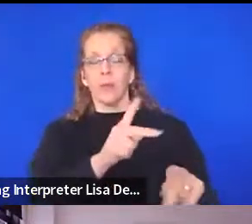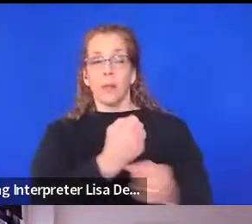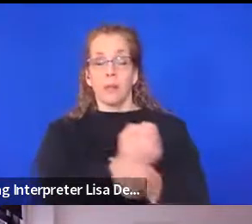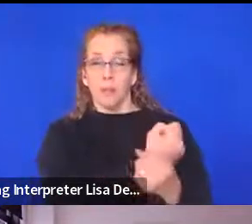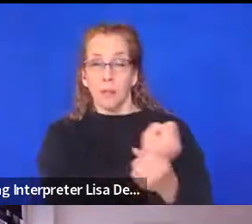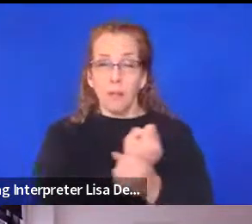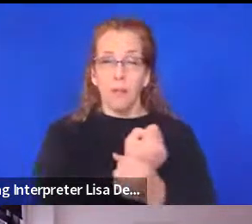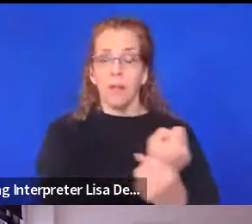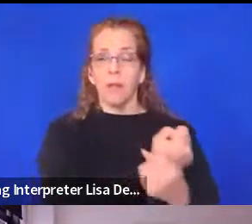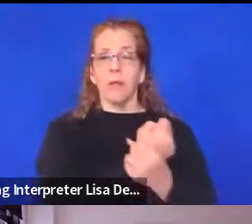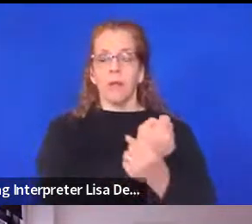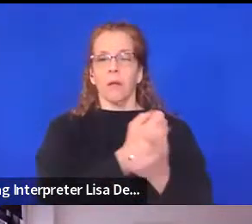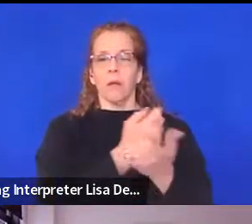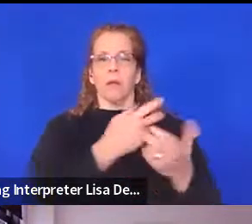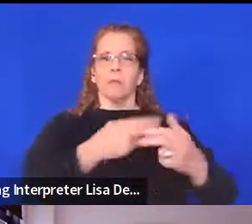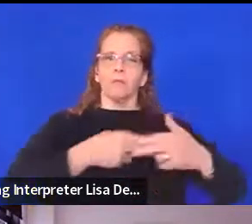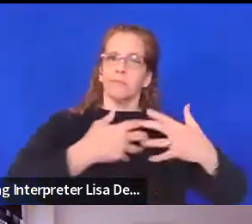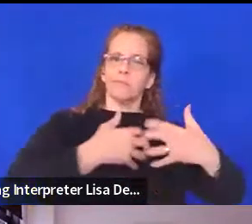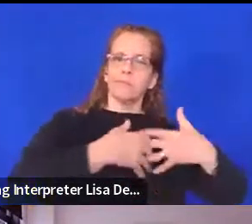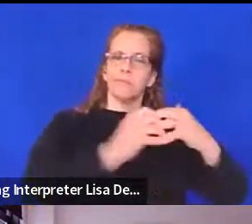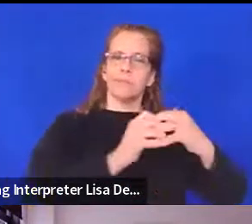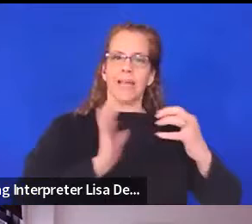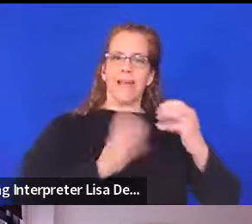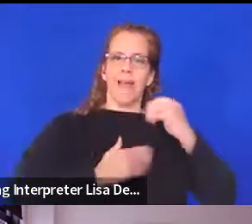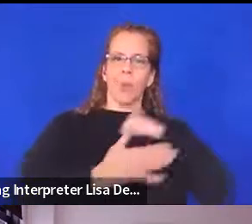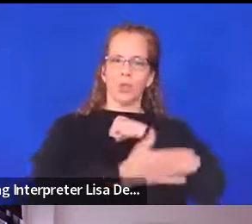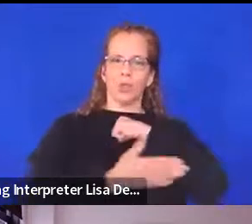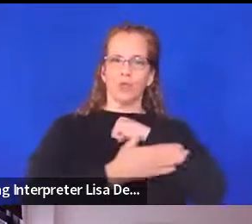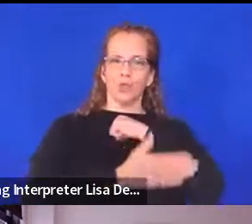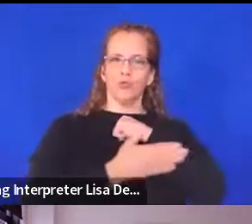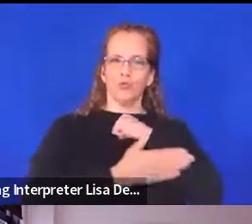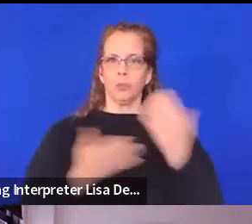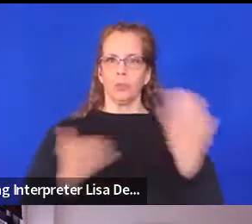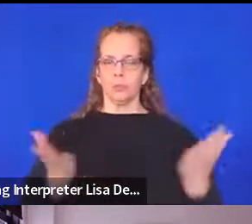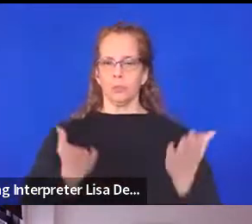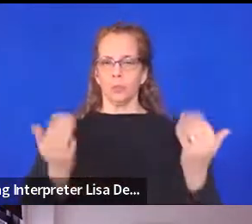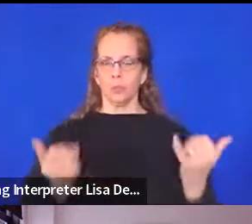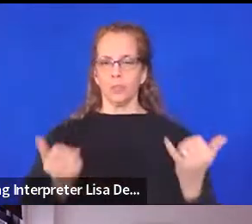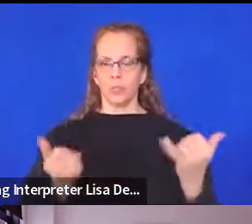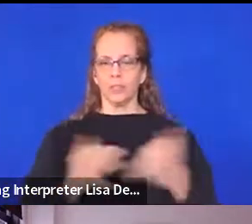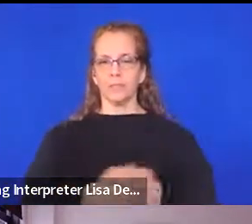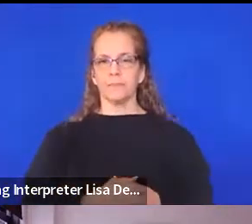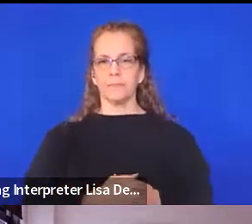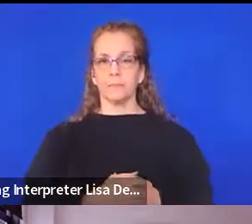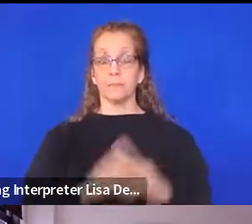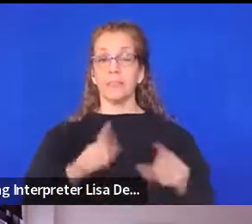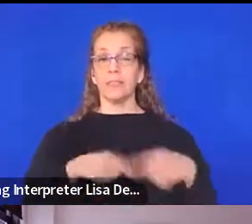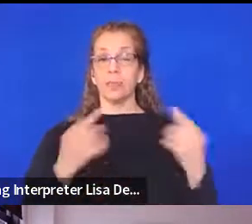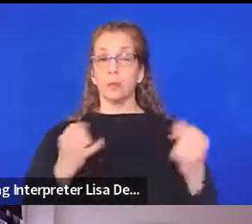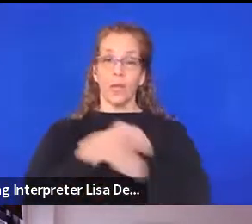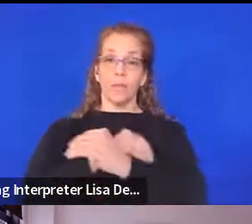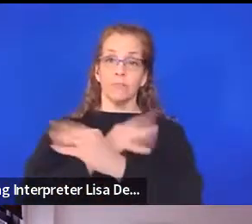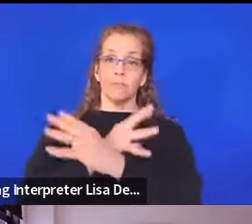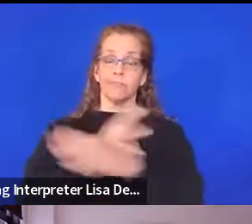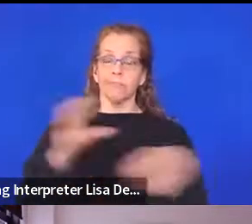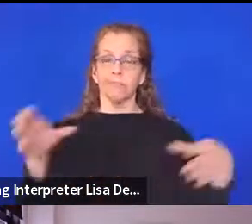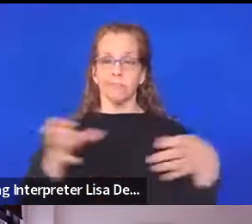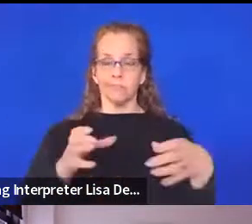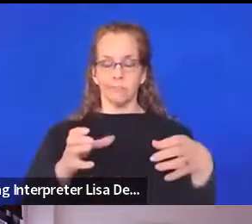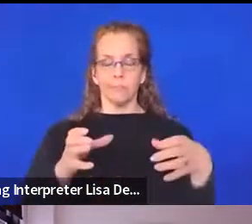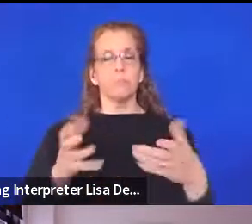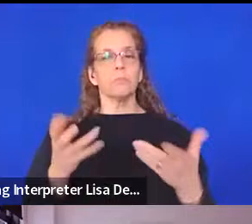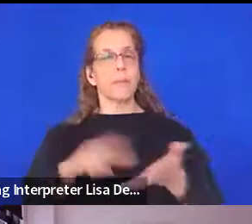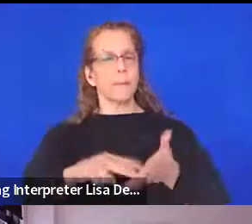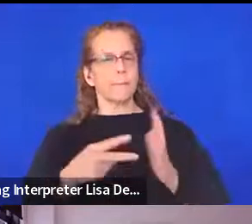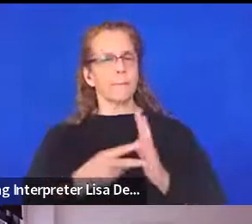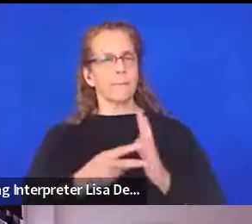continue to build the country that we occupy today. Since we are gathered today in virtual space, let's also take a moment